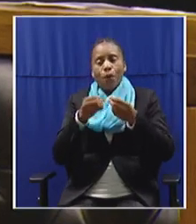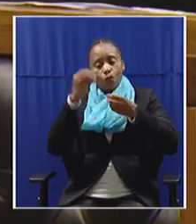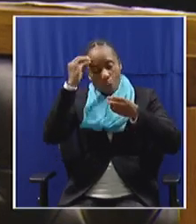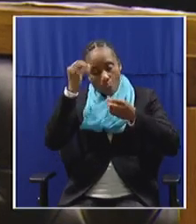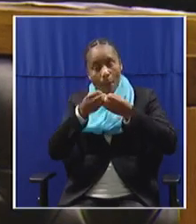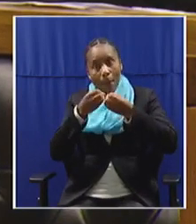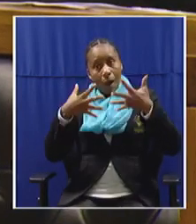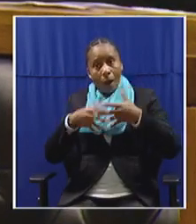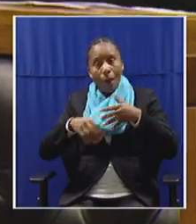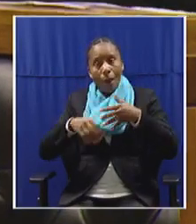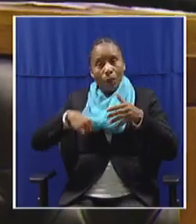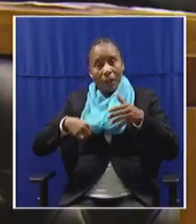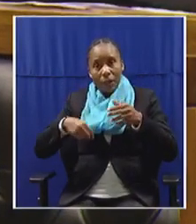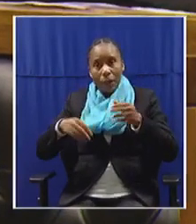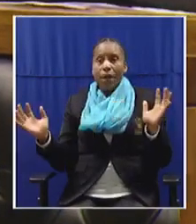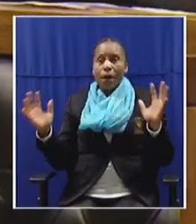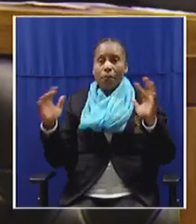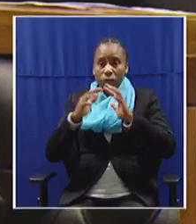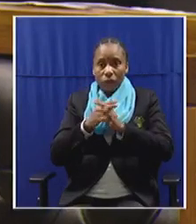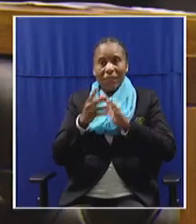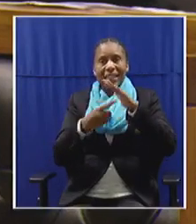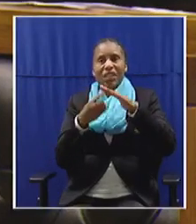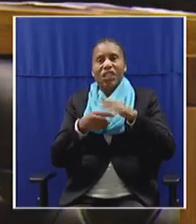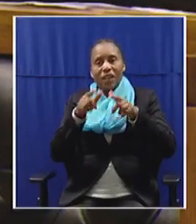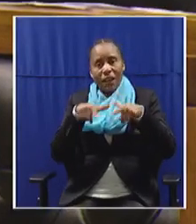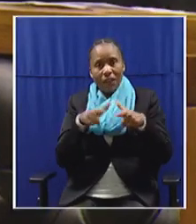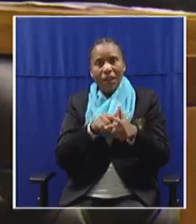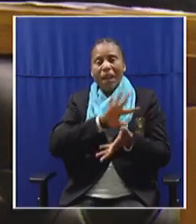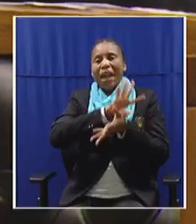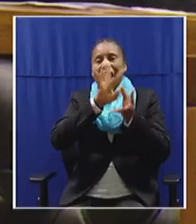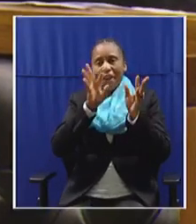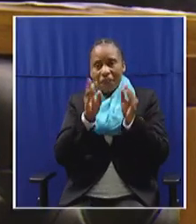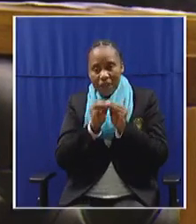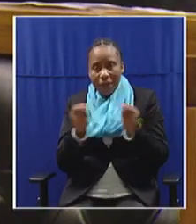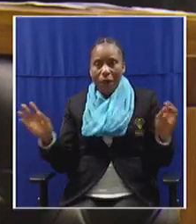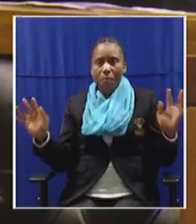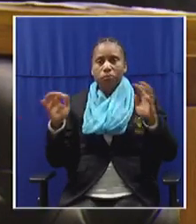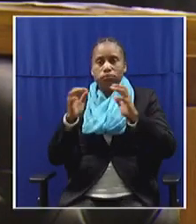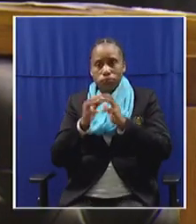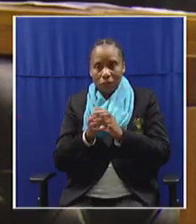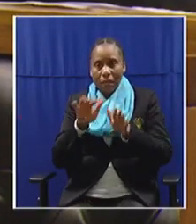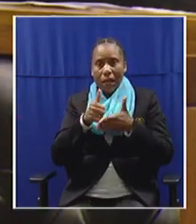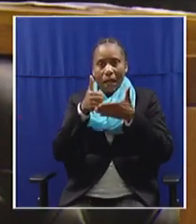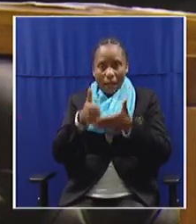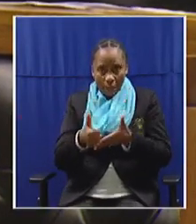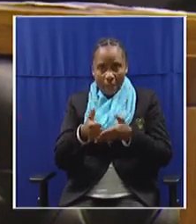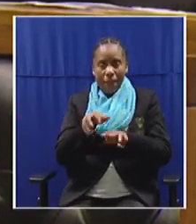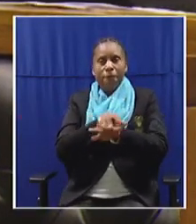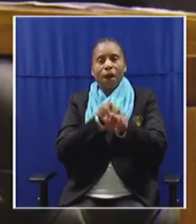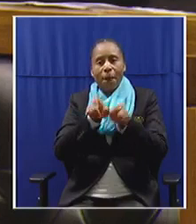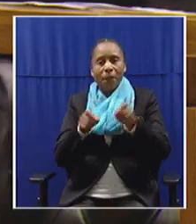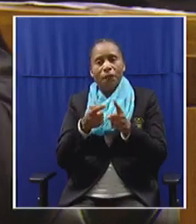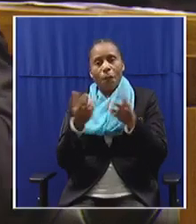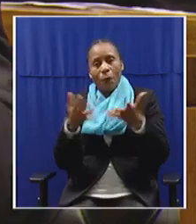district ukuthi konke sizokuletha sisiza abalimi kusukele ku district.